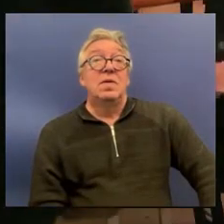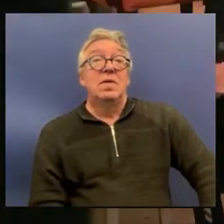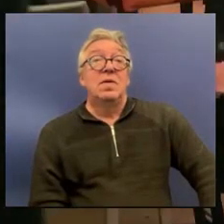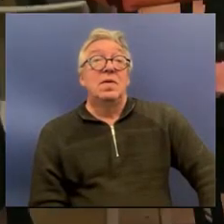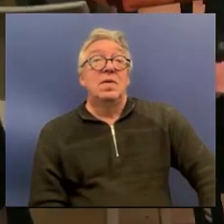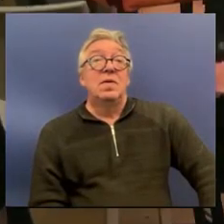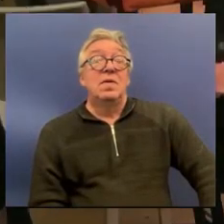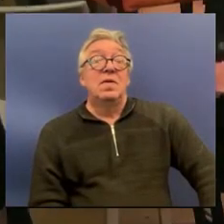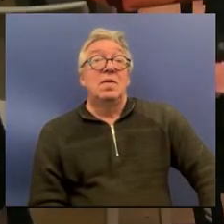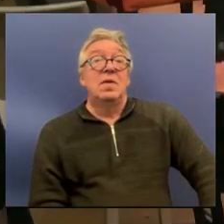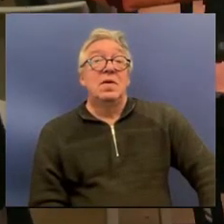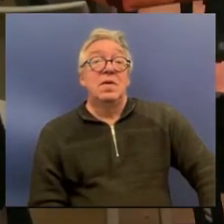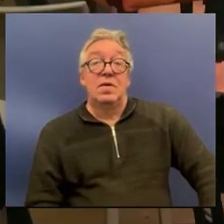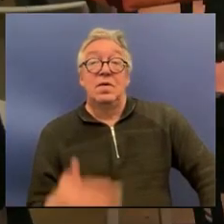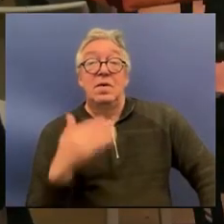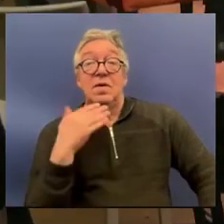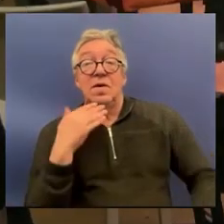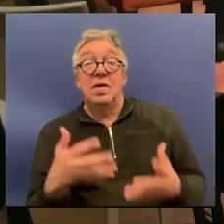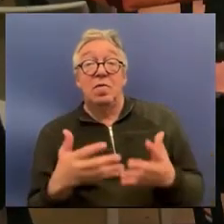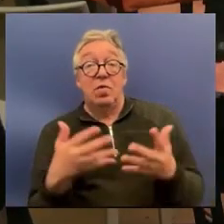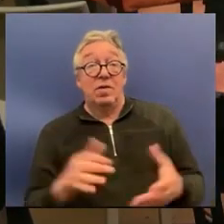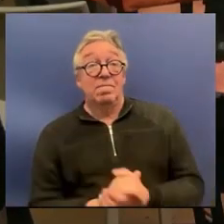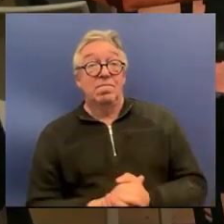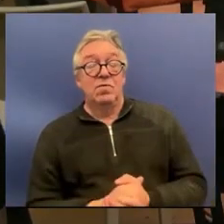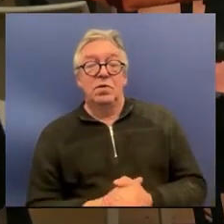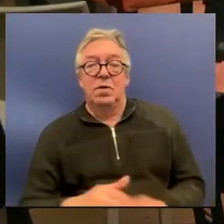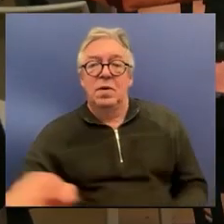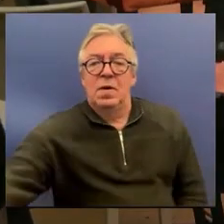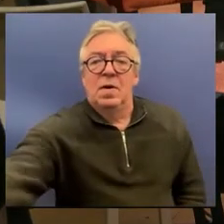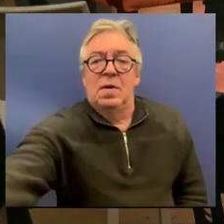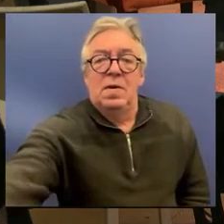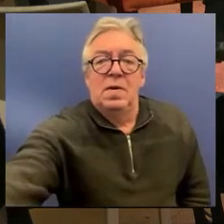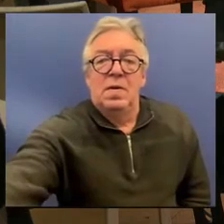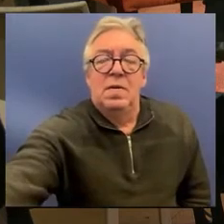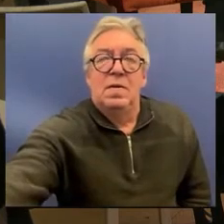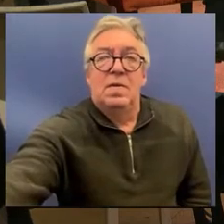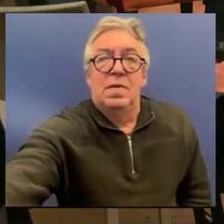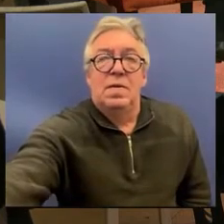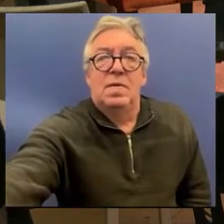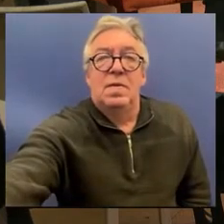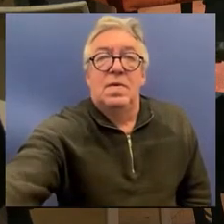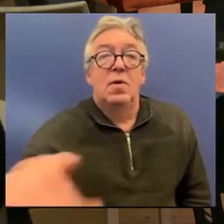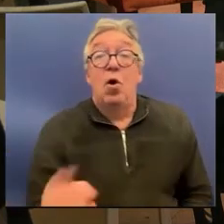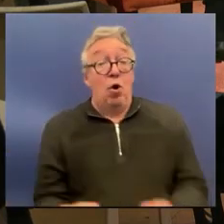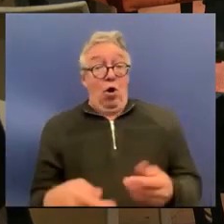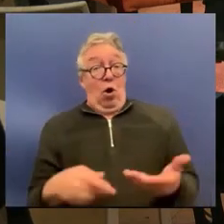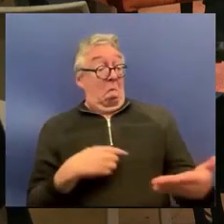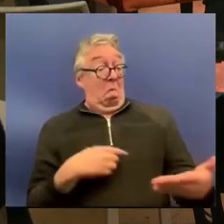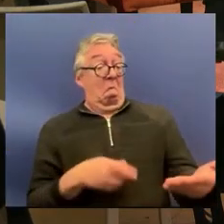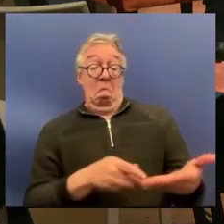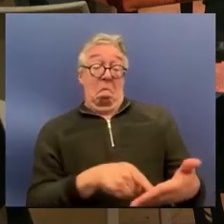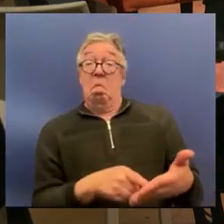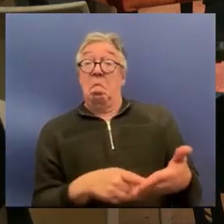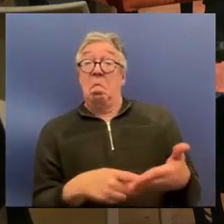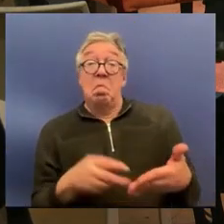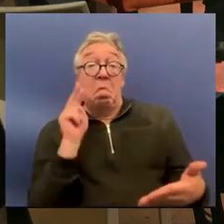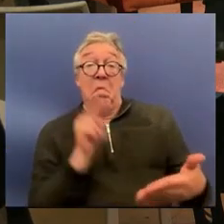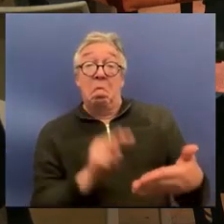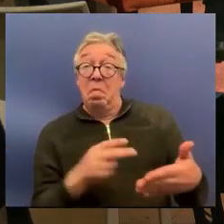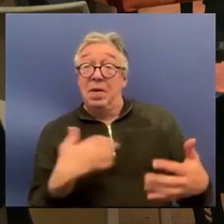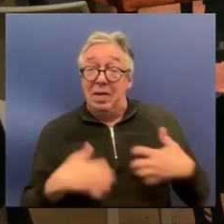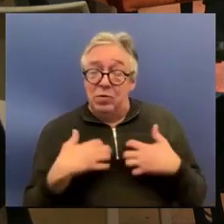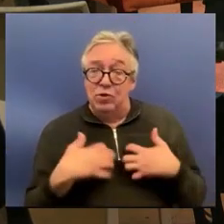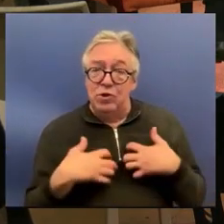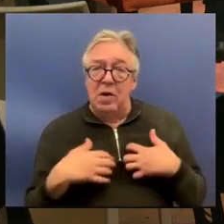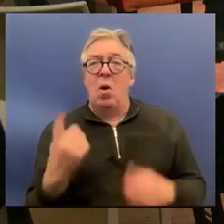Thank you very much. Thanks for the presentation. The tool looks really interesting. I have just a question about,